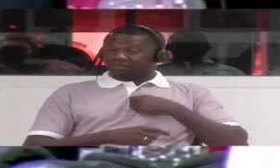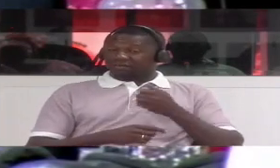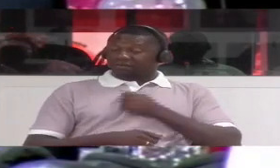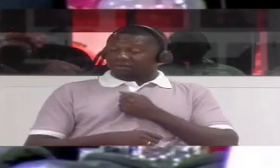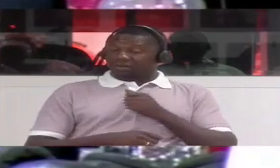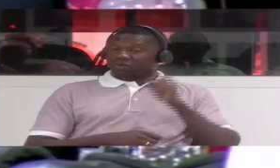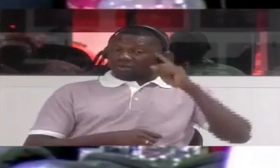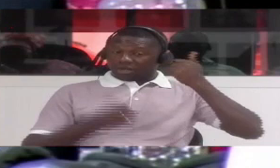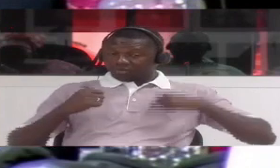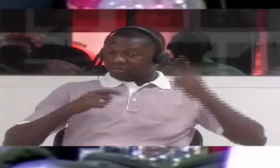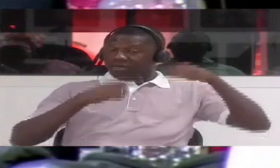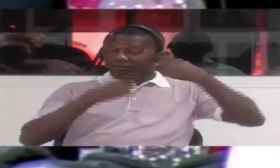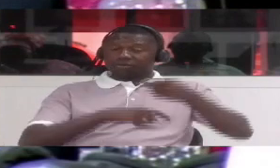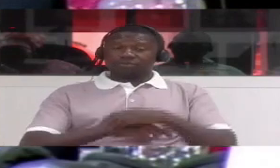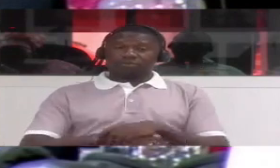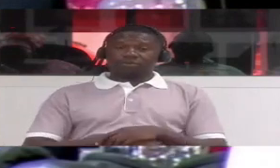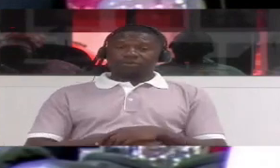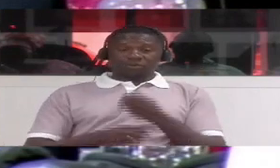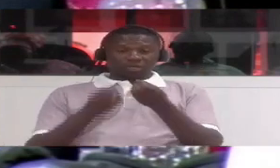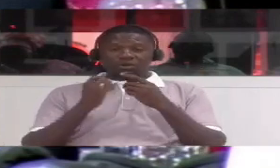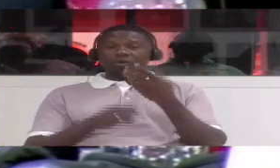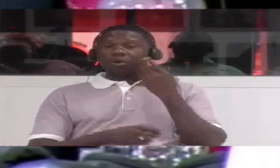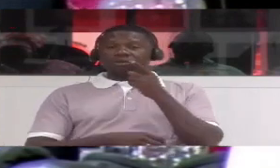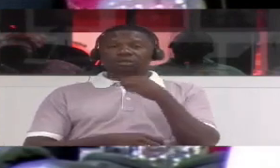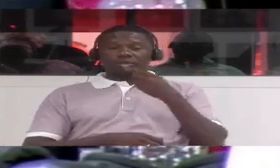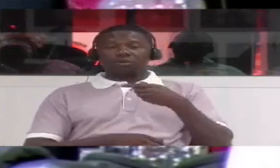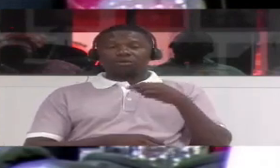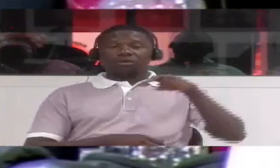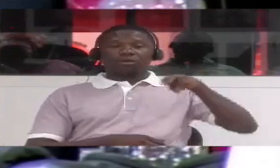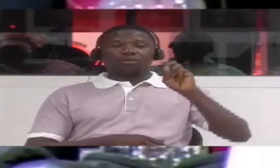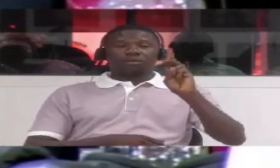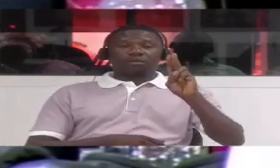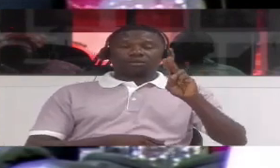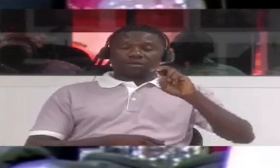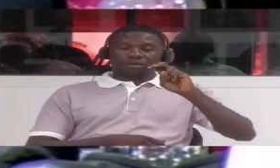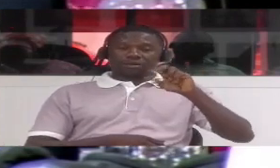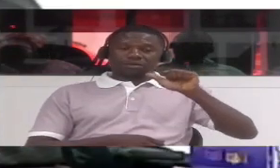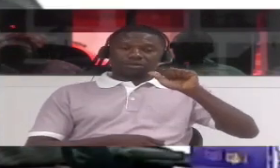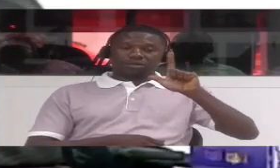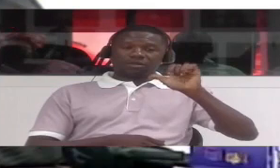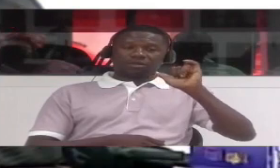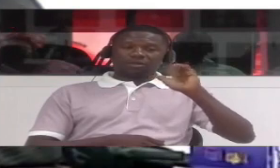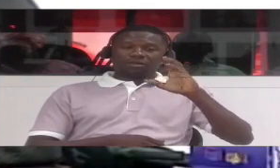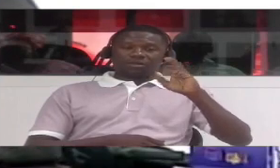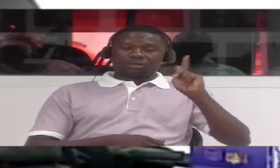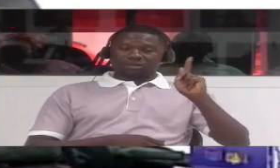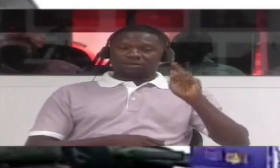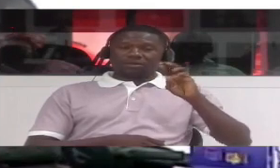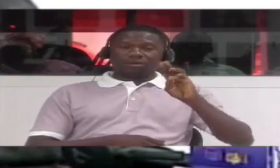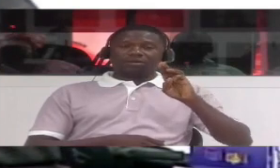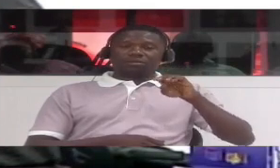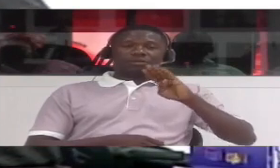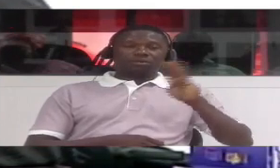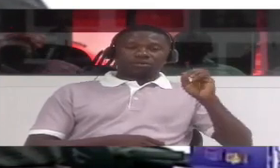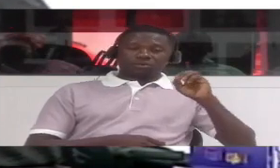saw Mr. Malik Mboub as well as Mr. Lamin Fati, you were surprised. Yes. Why were you surprised? Because I didn't know